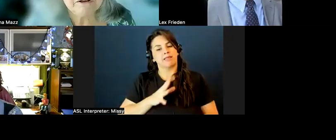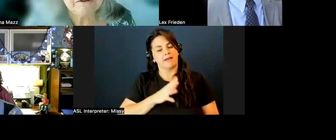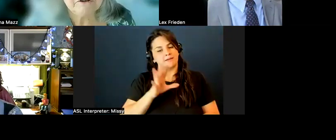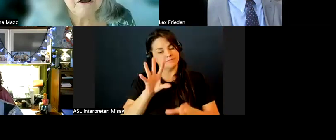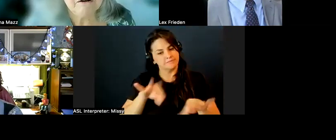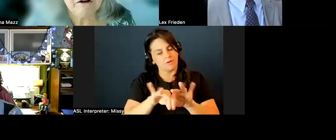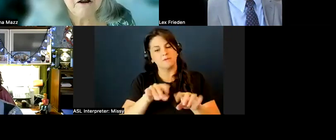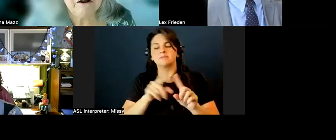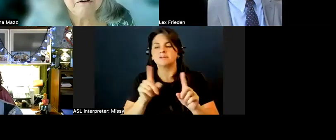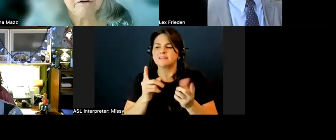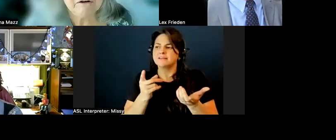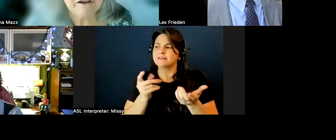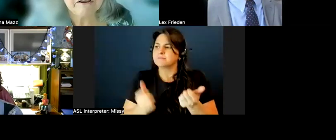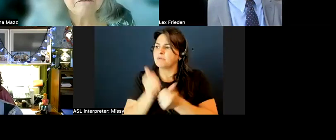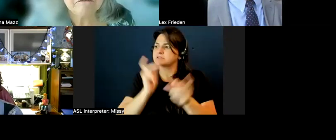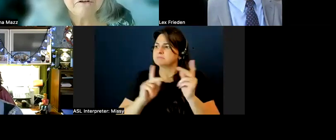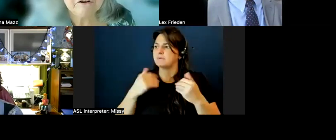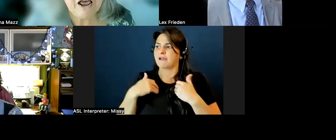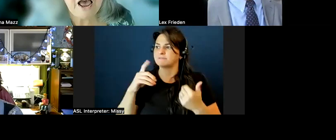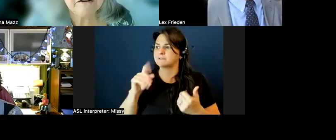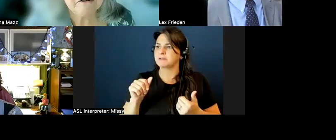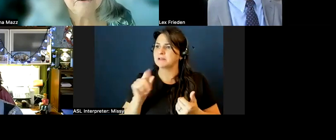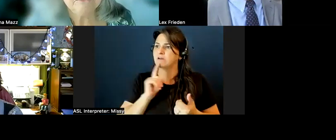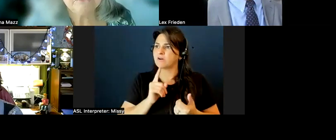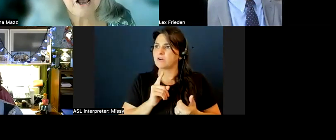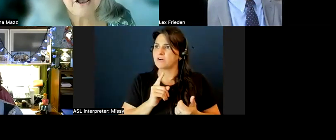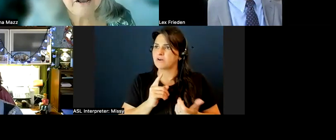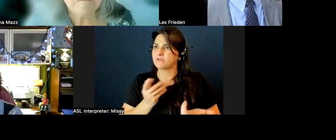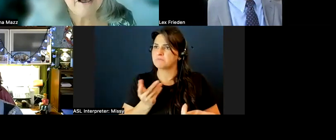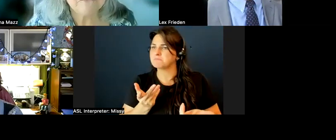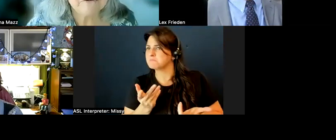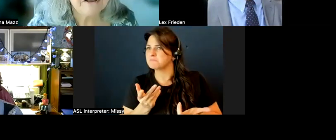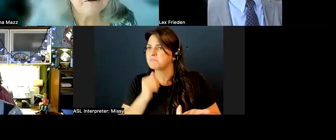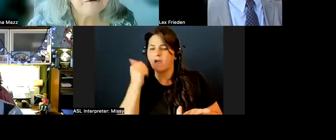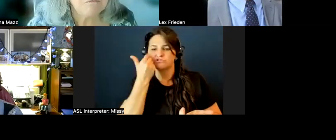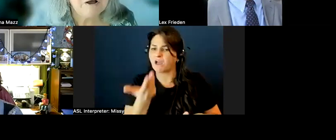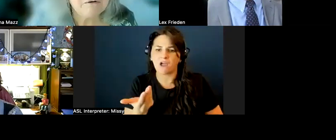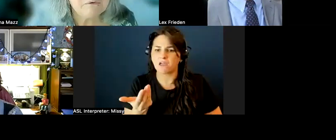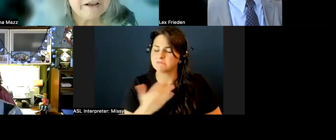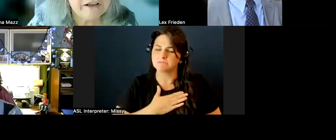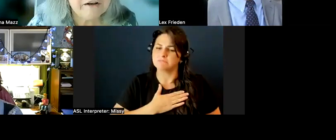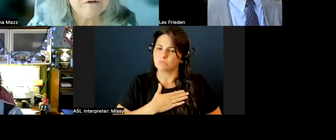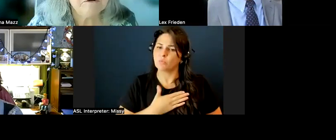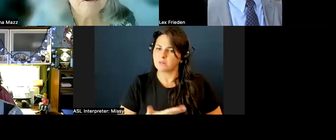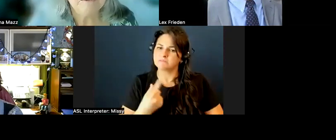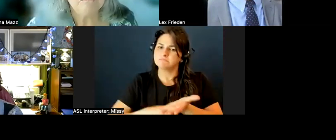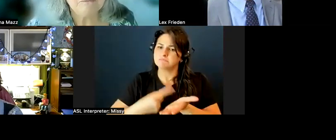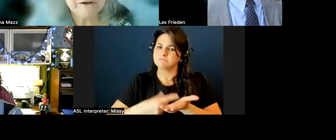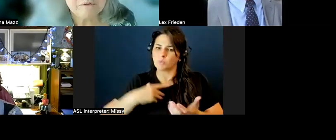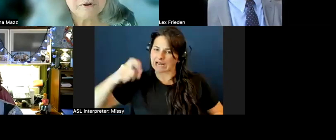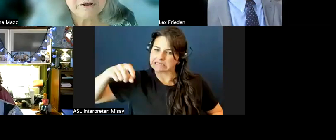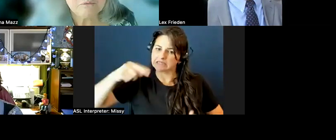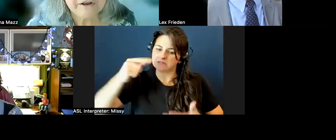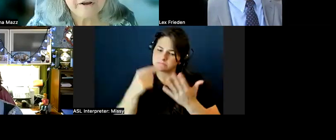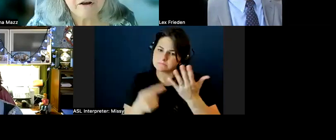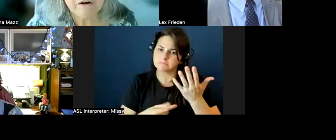with disabilities are not shy about saying what we need